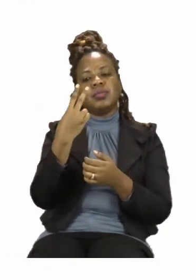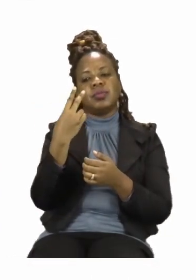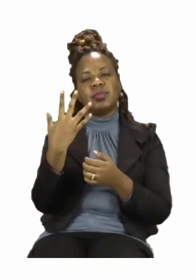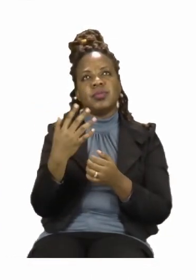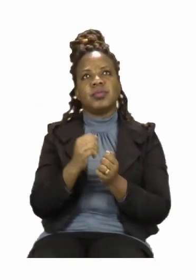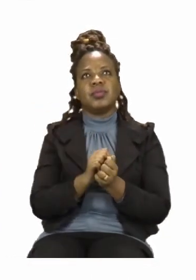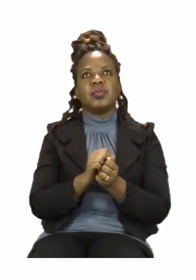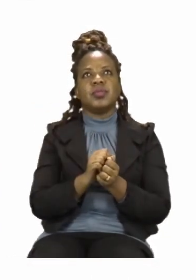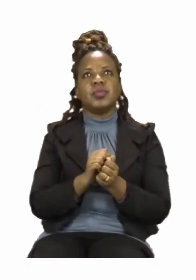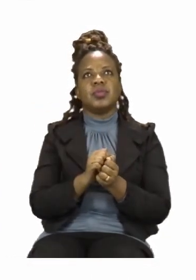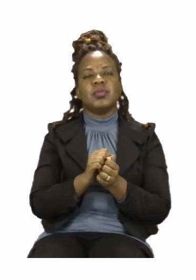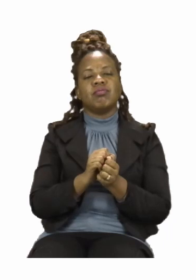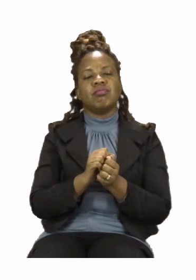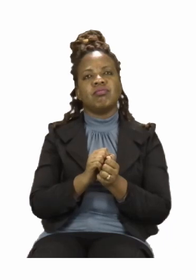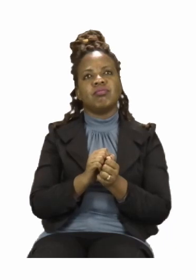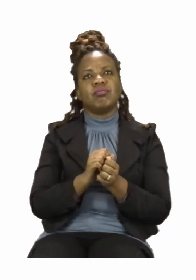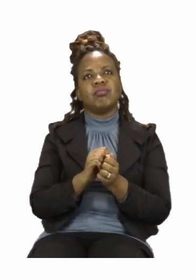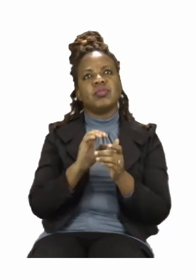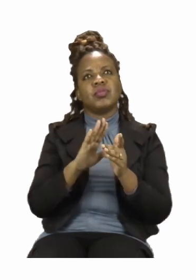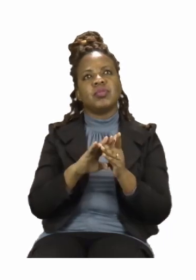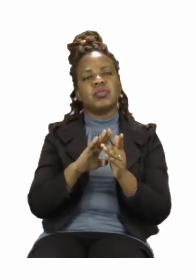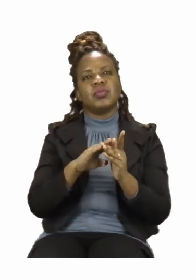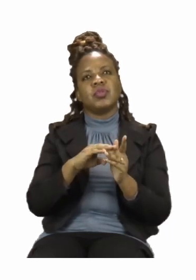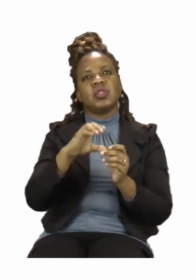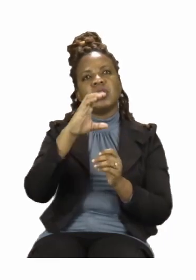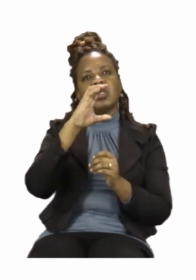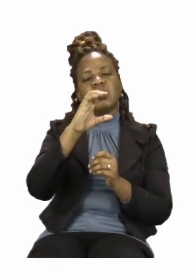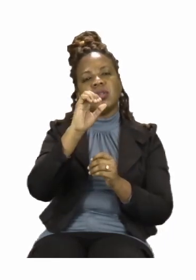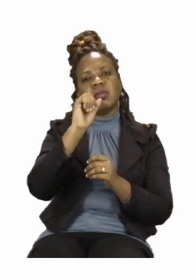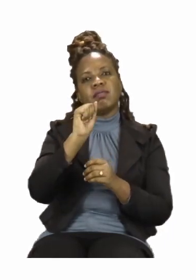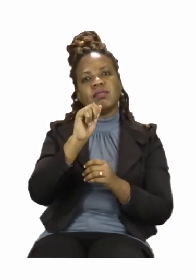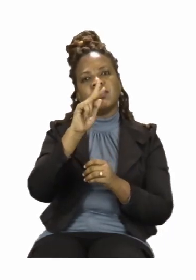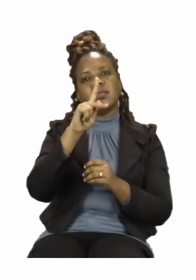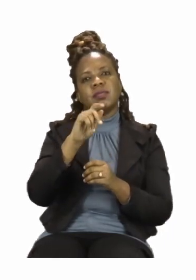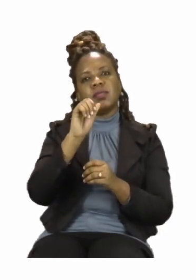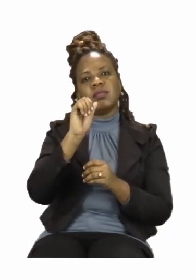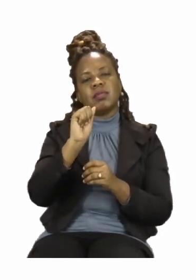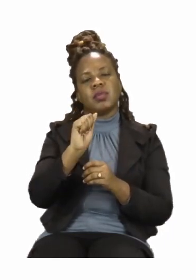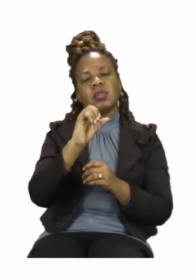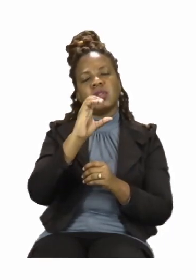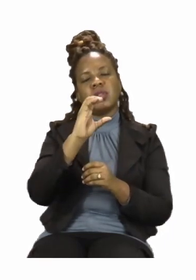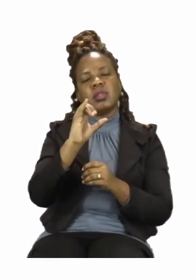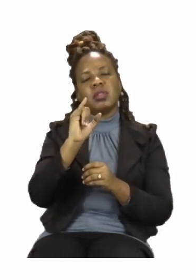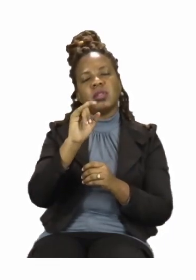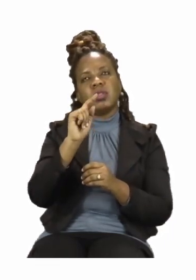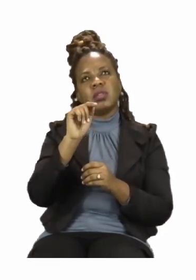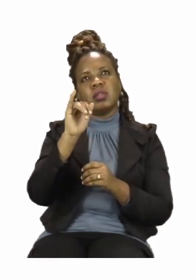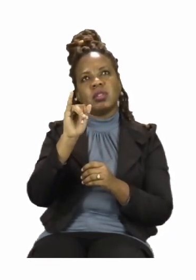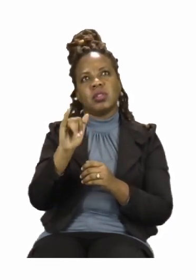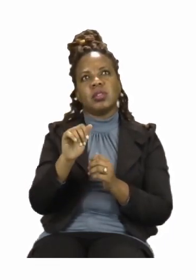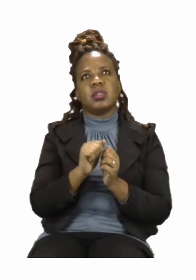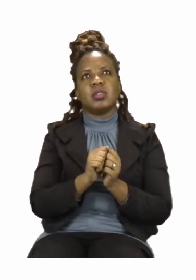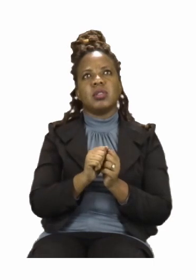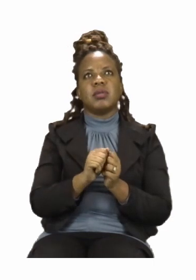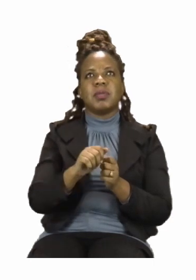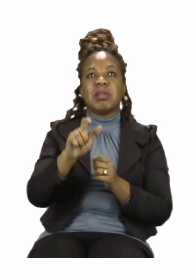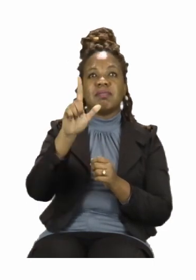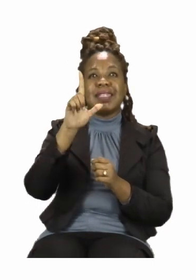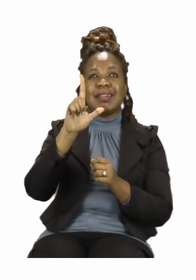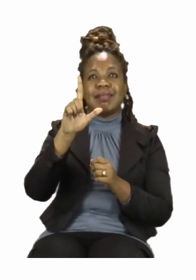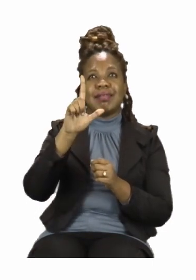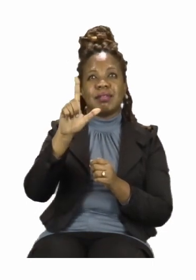capacity. This time, we are going to be doing liters. Now, I want to show you